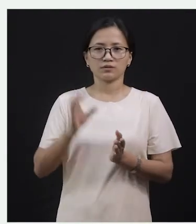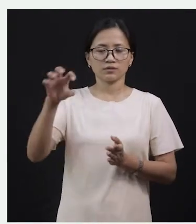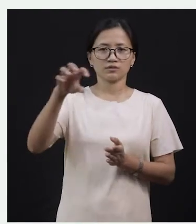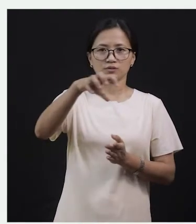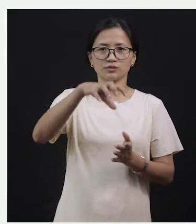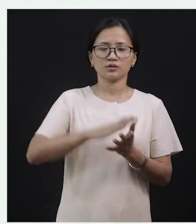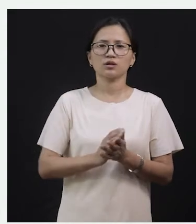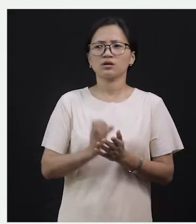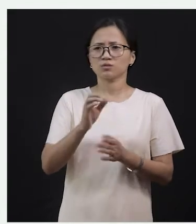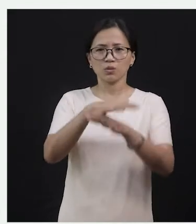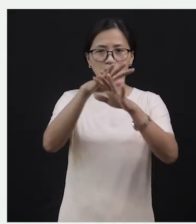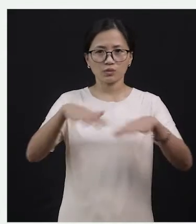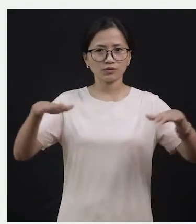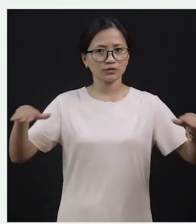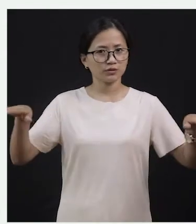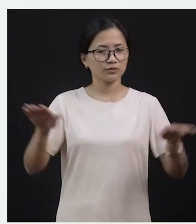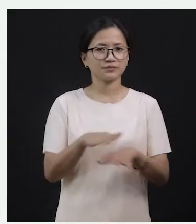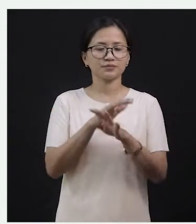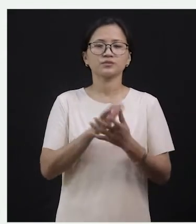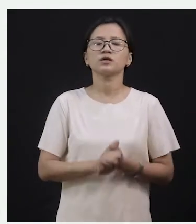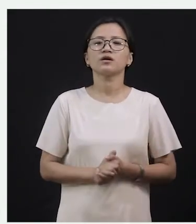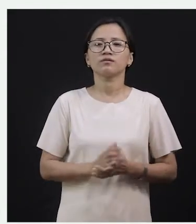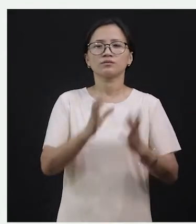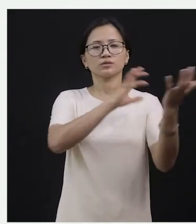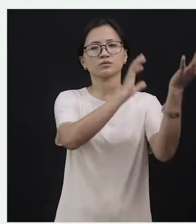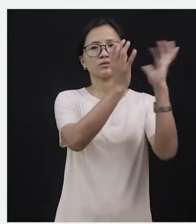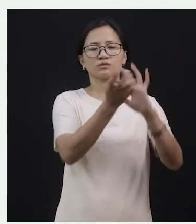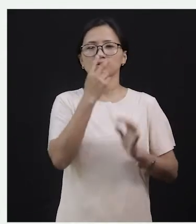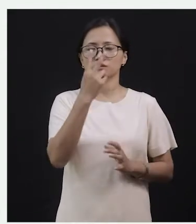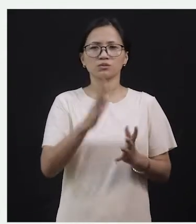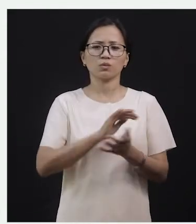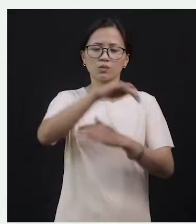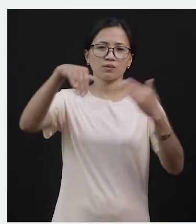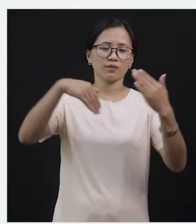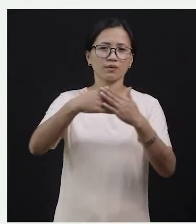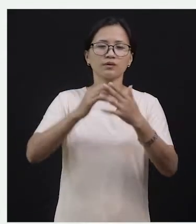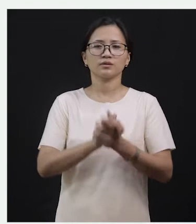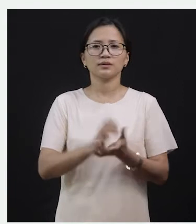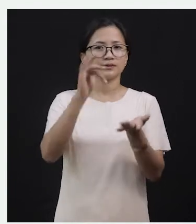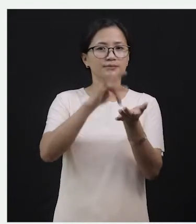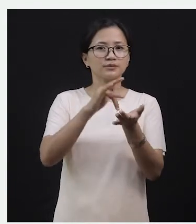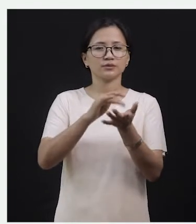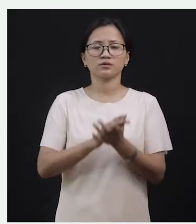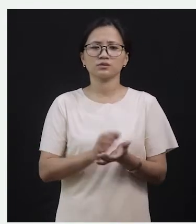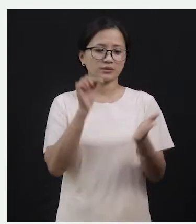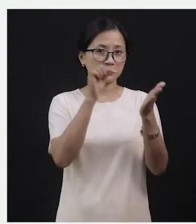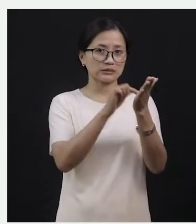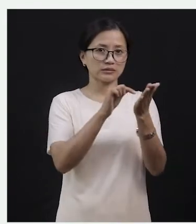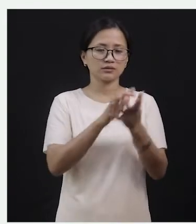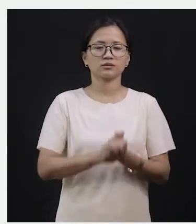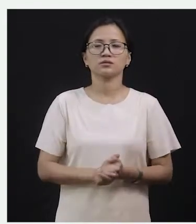the oceans, right? So from a globe, we can see the entire places, we can locate